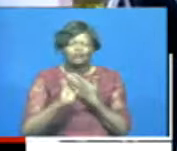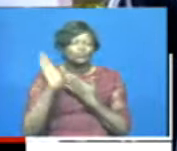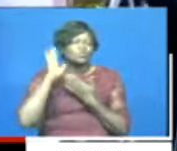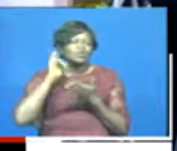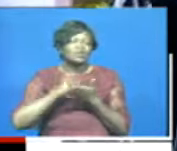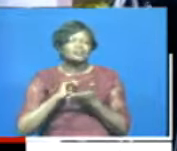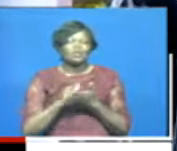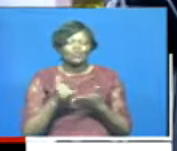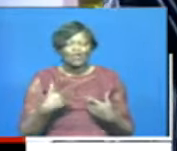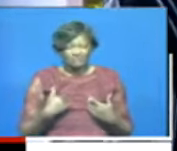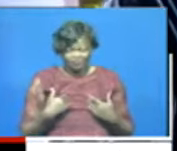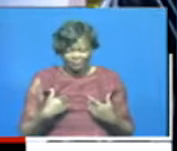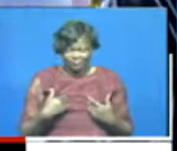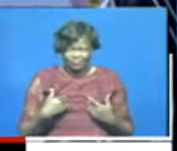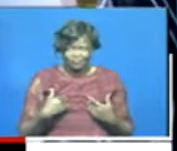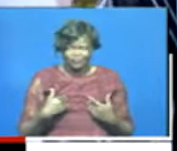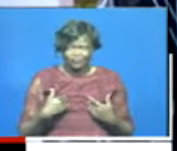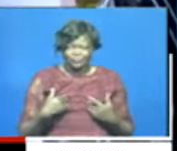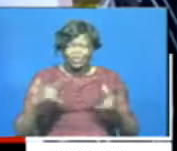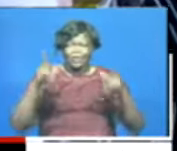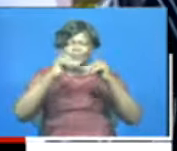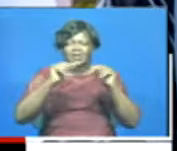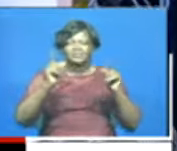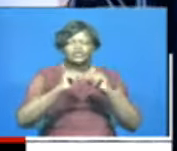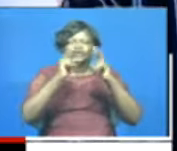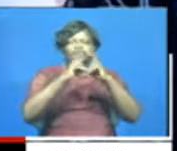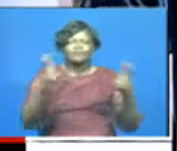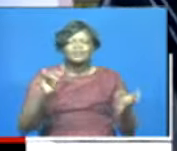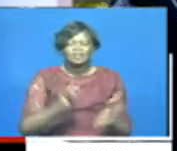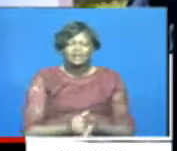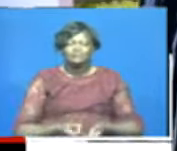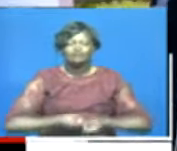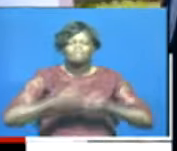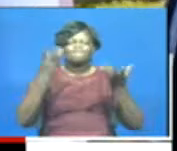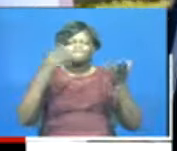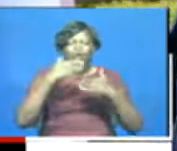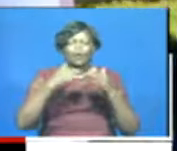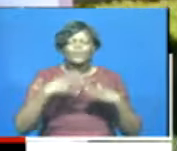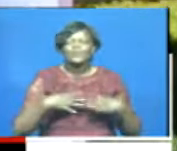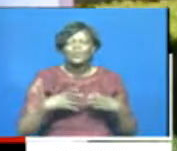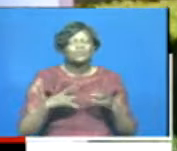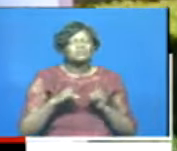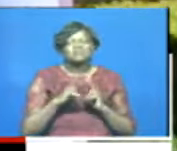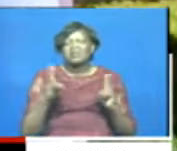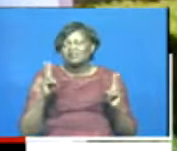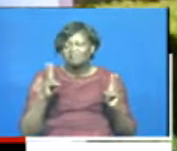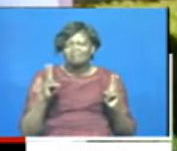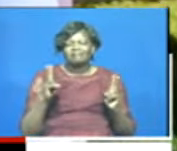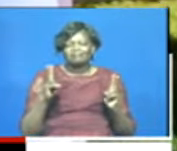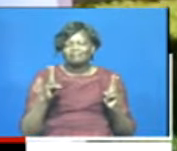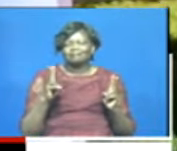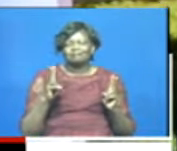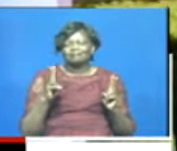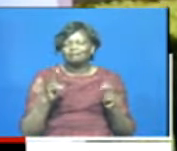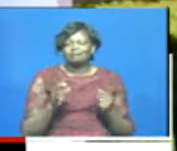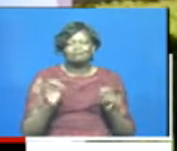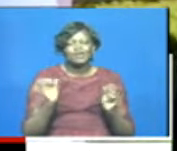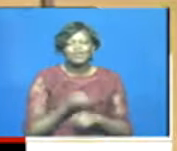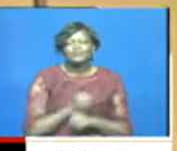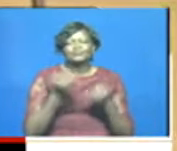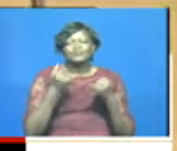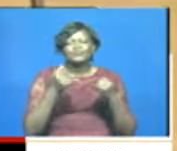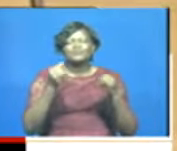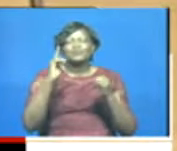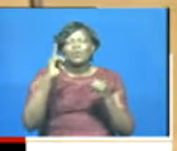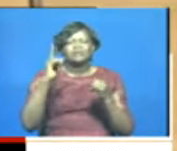kuna hiyo ujumbe wa amani inapitishwa, na amani kwa hakika sio jambo ambalo linaweza kutekelezwa na idara